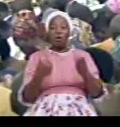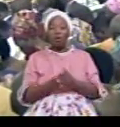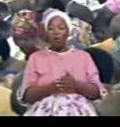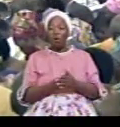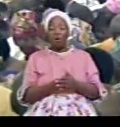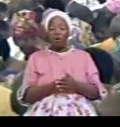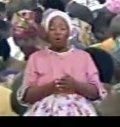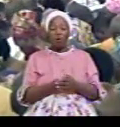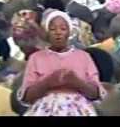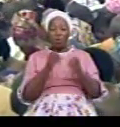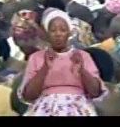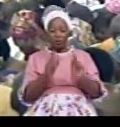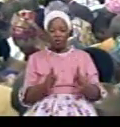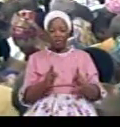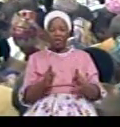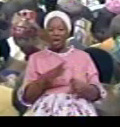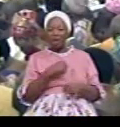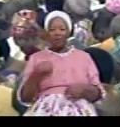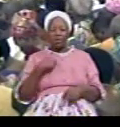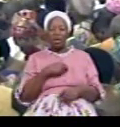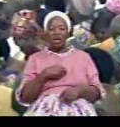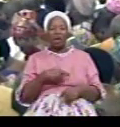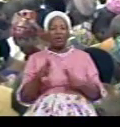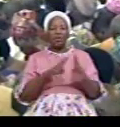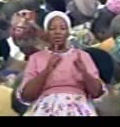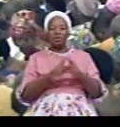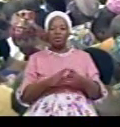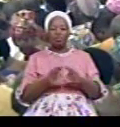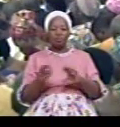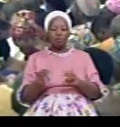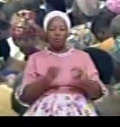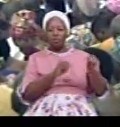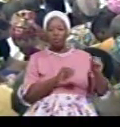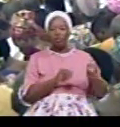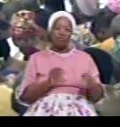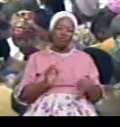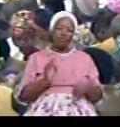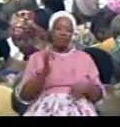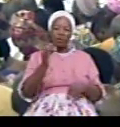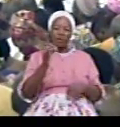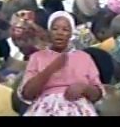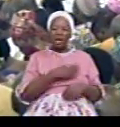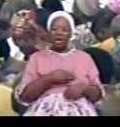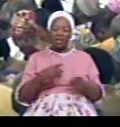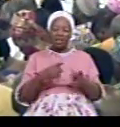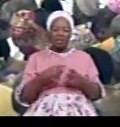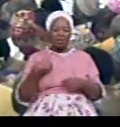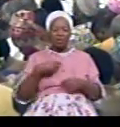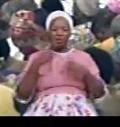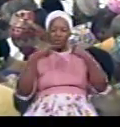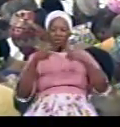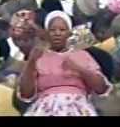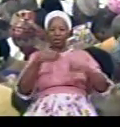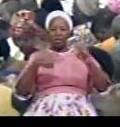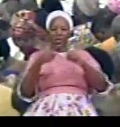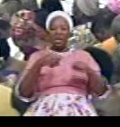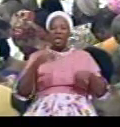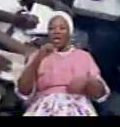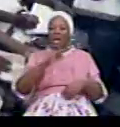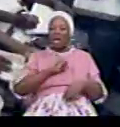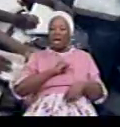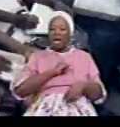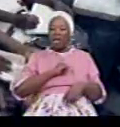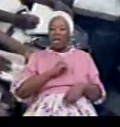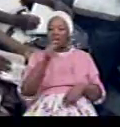forward, and we're going to succeed. I am ready to move on. I am ready to